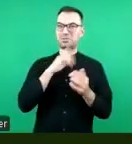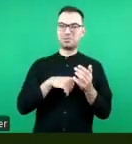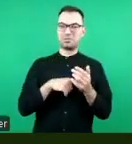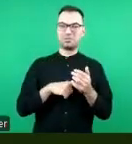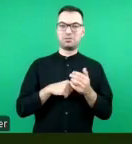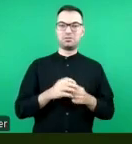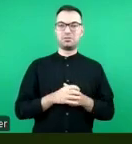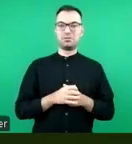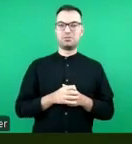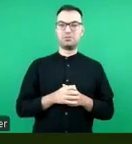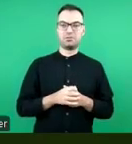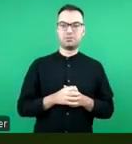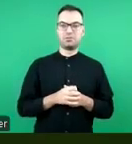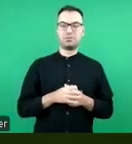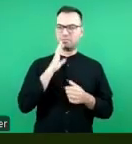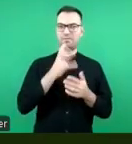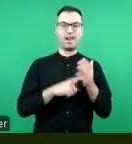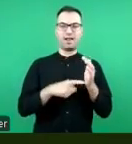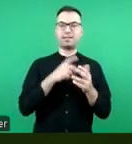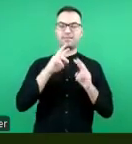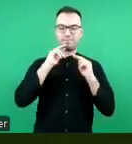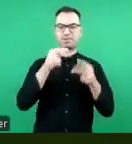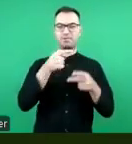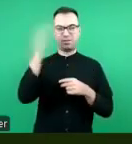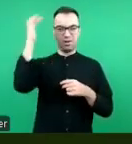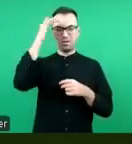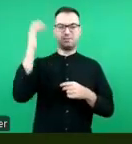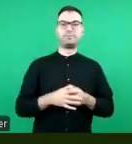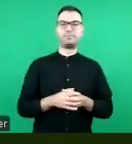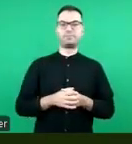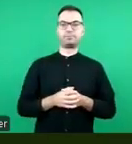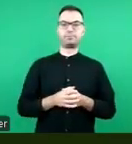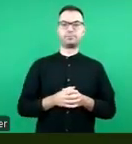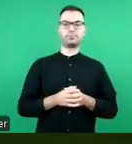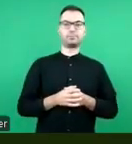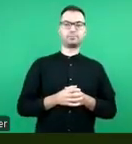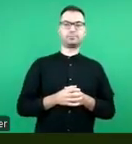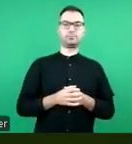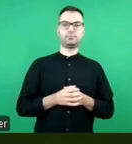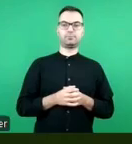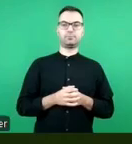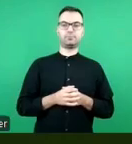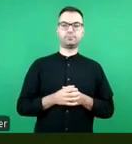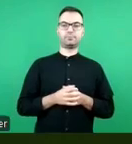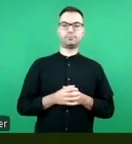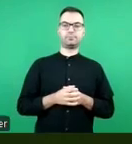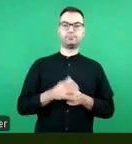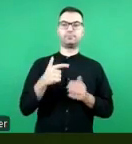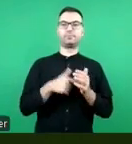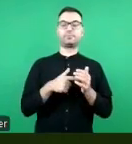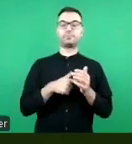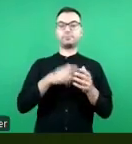as this was already thought to be dead. And we used the data that we put together for